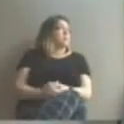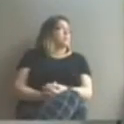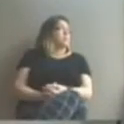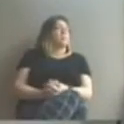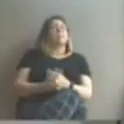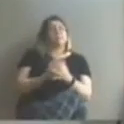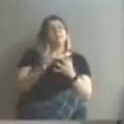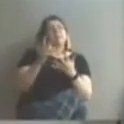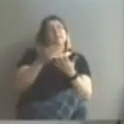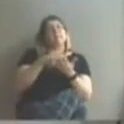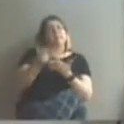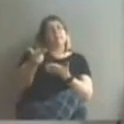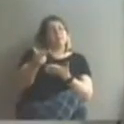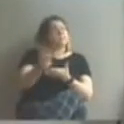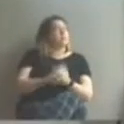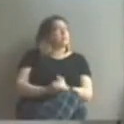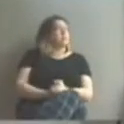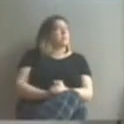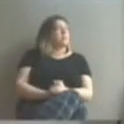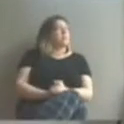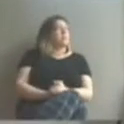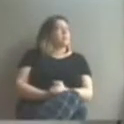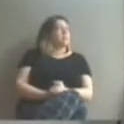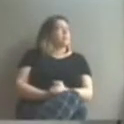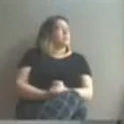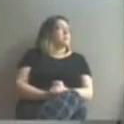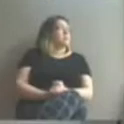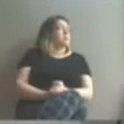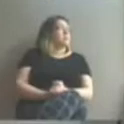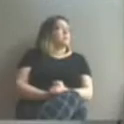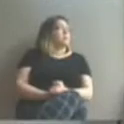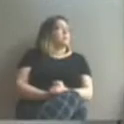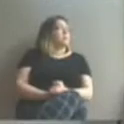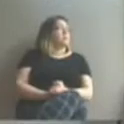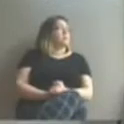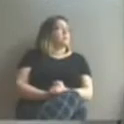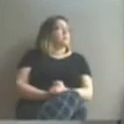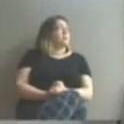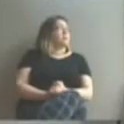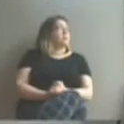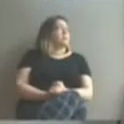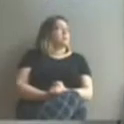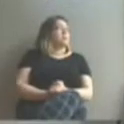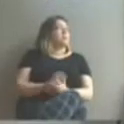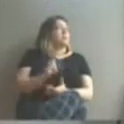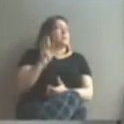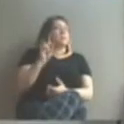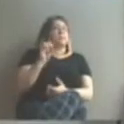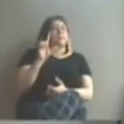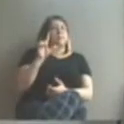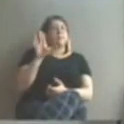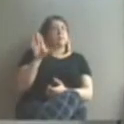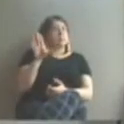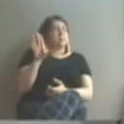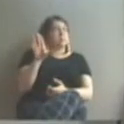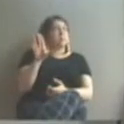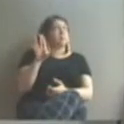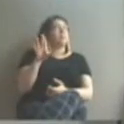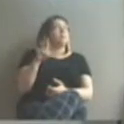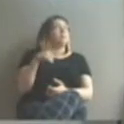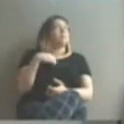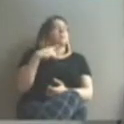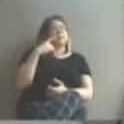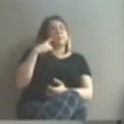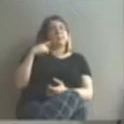Motion fails. Abstain? Okay, one abstention. Member Cole. I think we need to